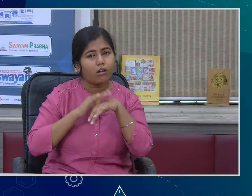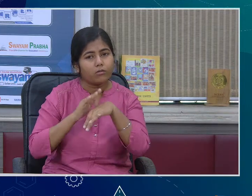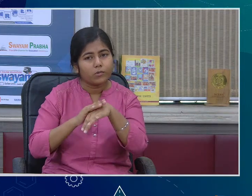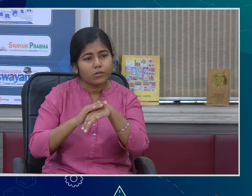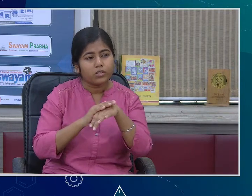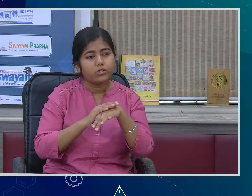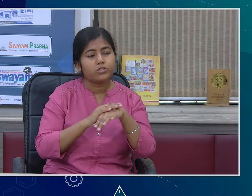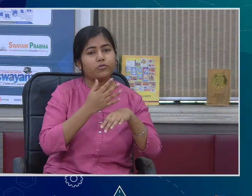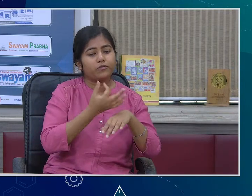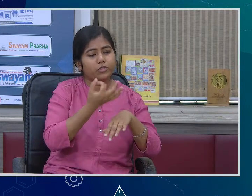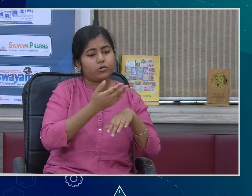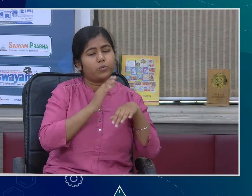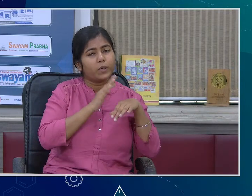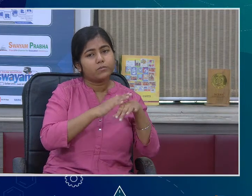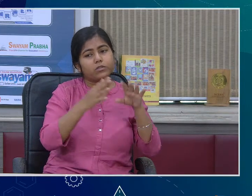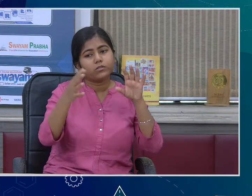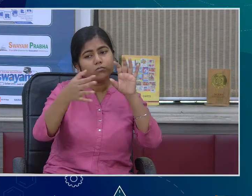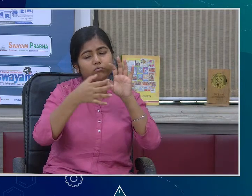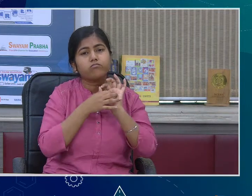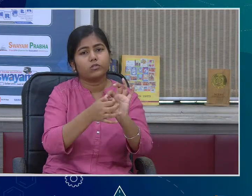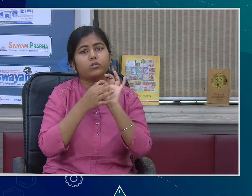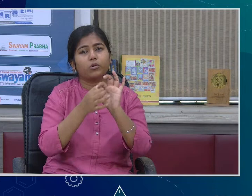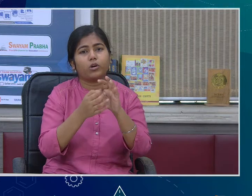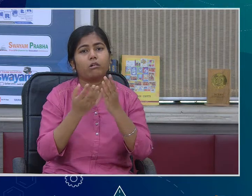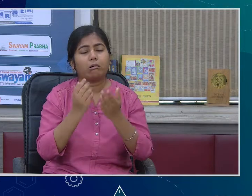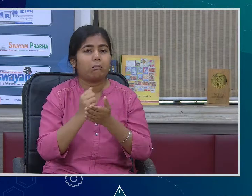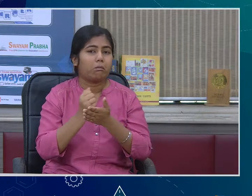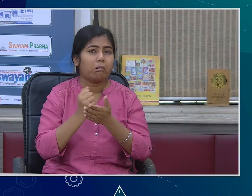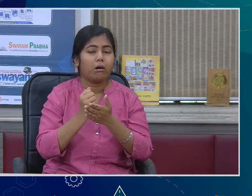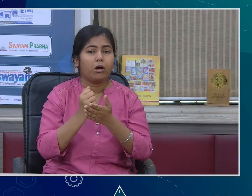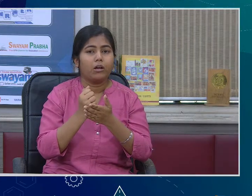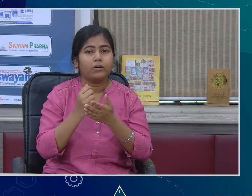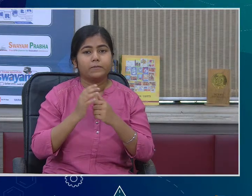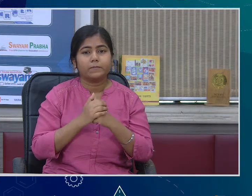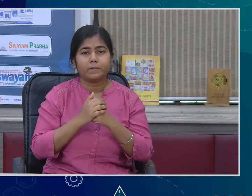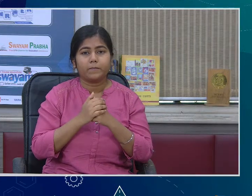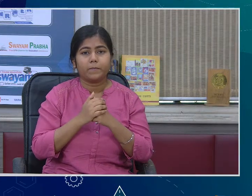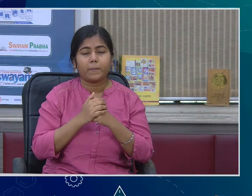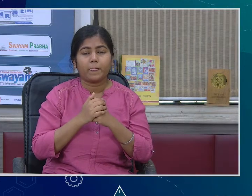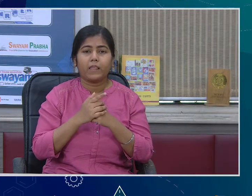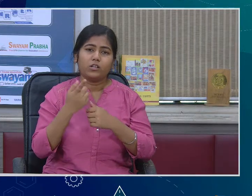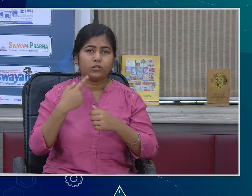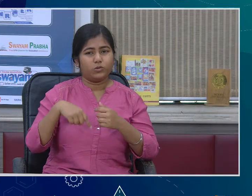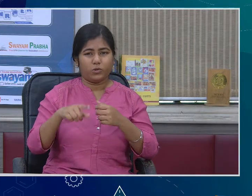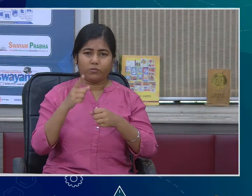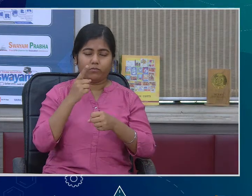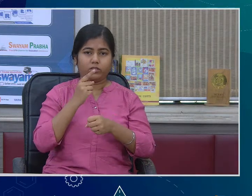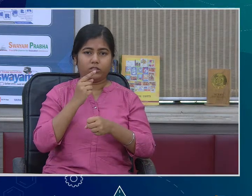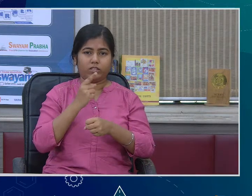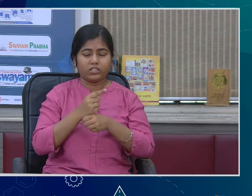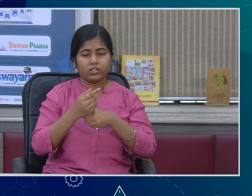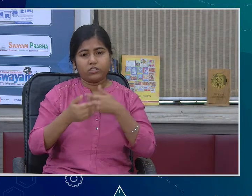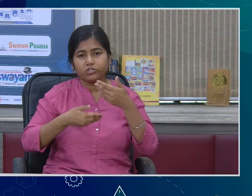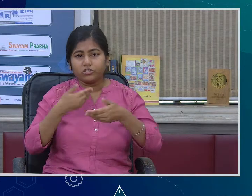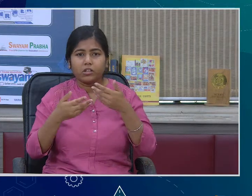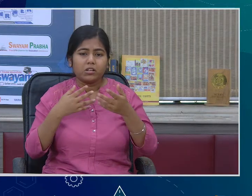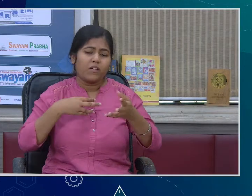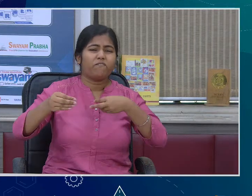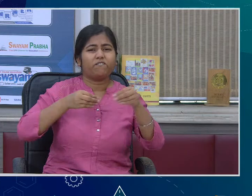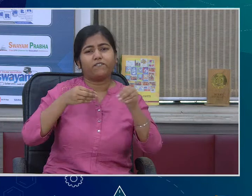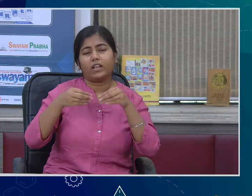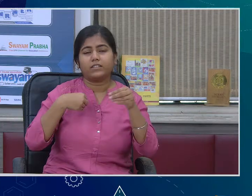this new experience which they are learning in the classroom. So you have, being a teacher, you have to be very, very